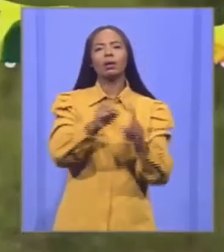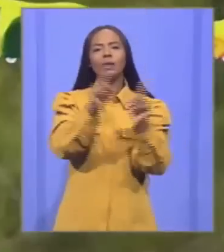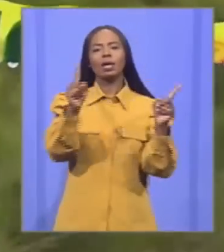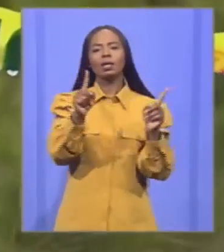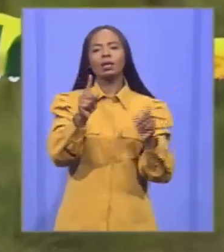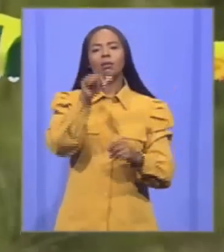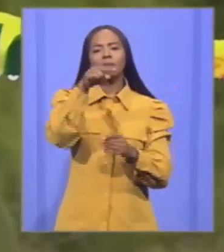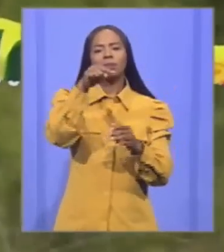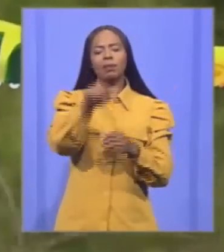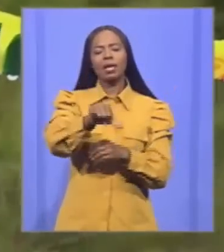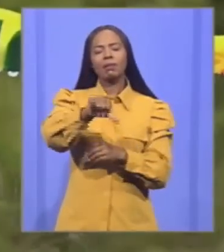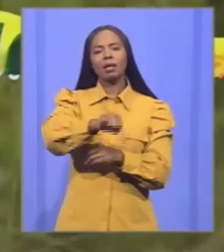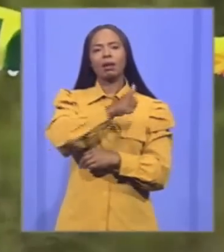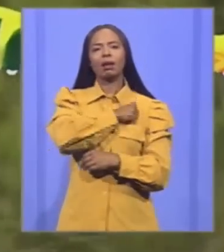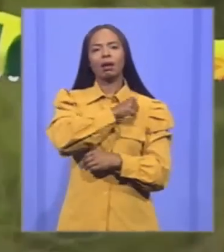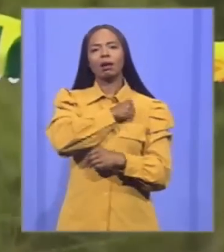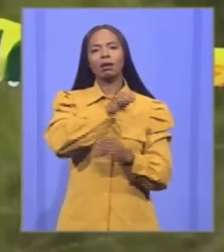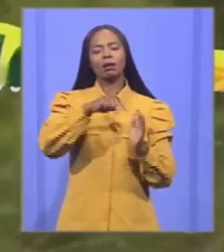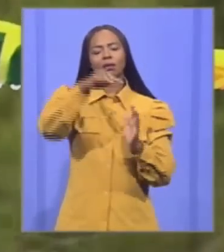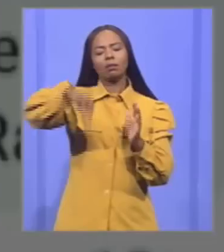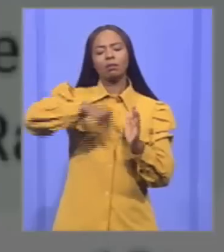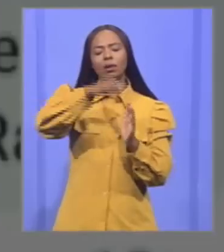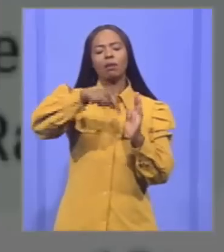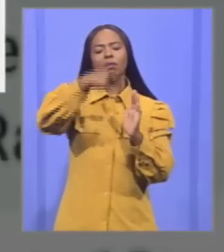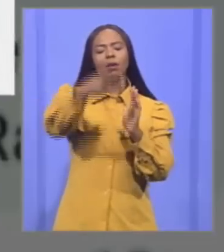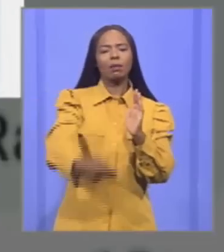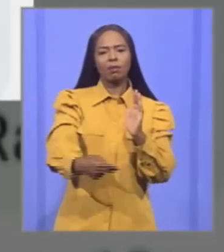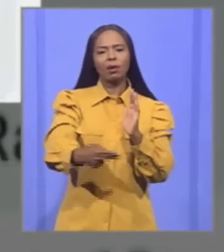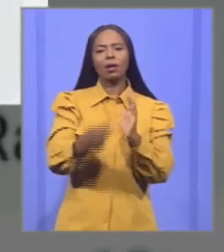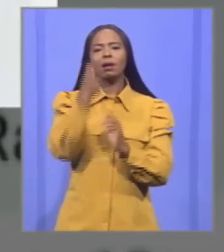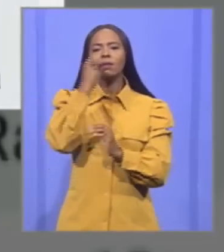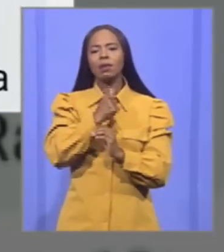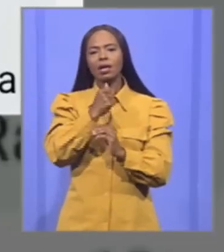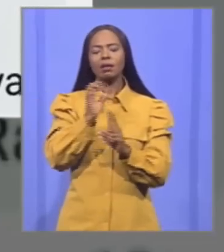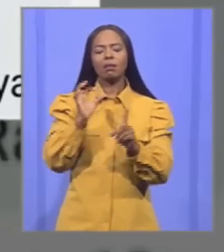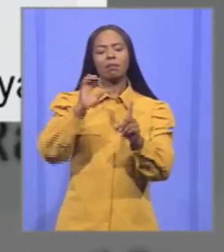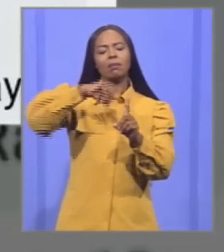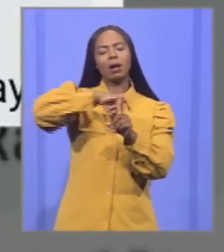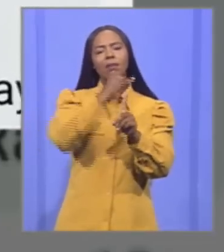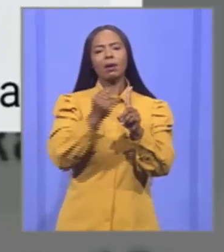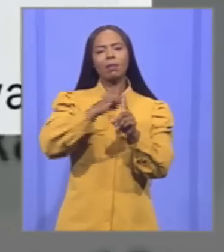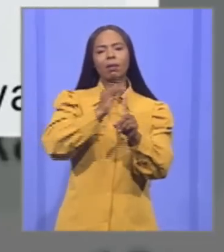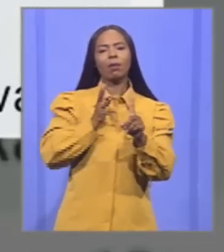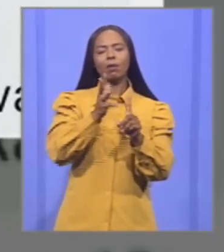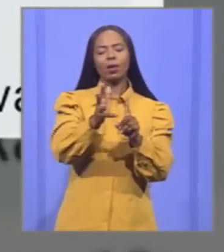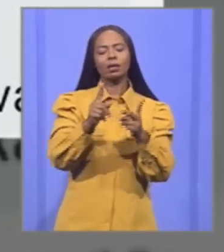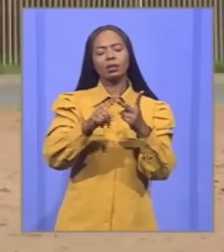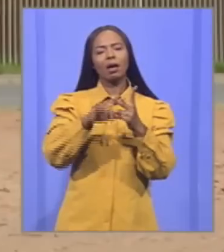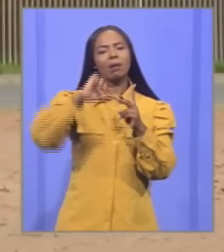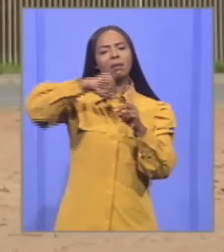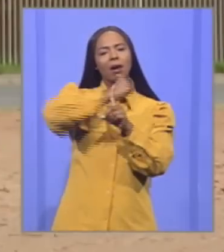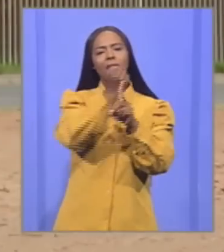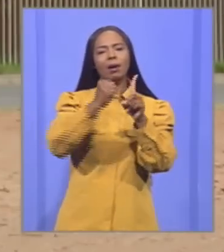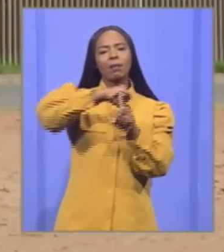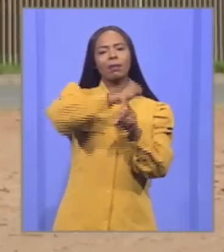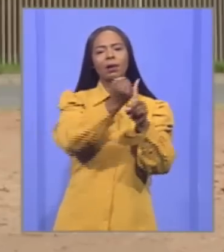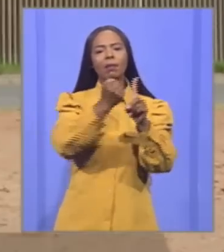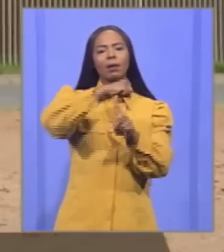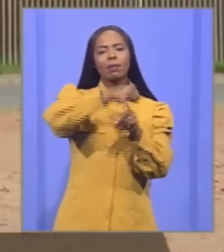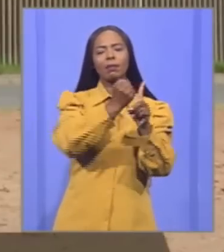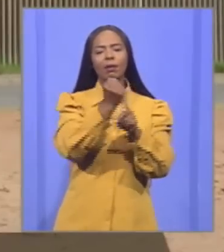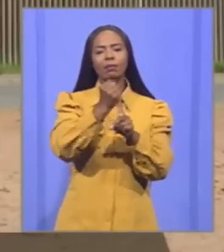wela ka hare mokoti ho fihlela babelaellwa ba mo kwetela ho mo tshosa ka ho mo hlaba ka thipa le hona ho mmeta. Se se diragetseng se